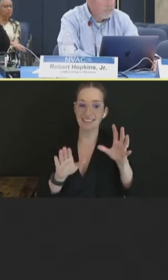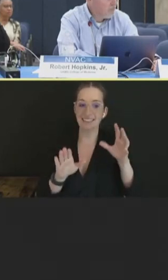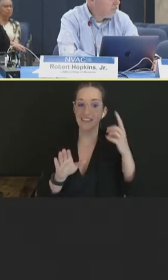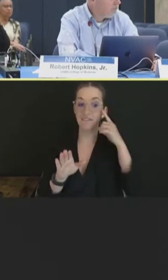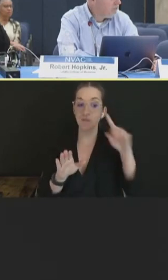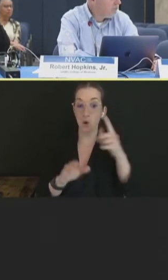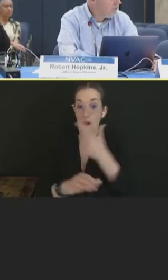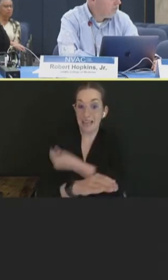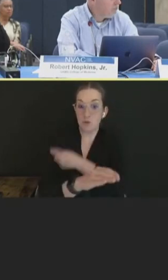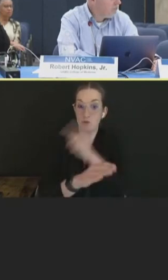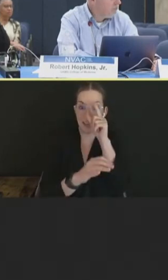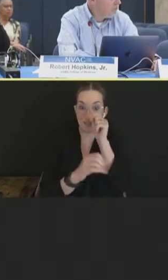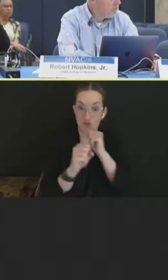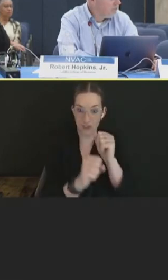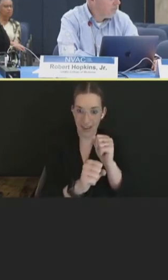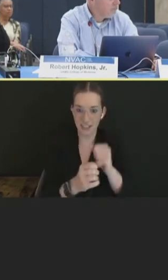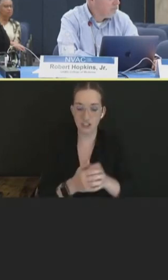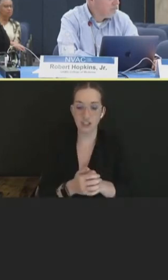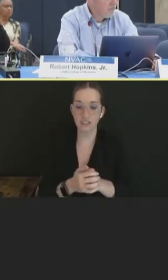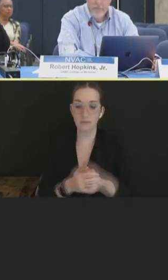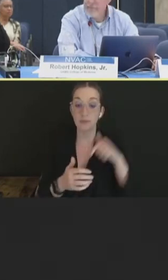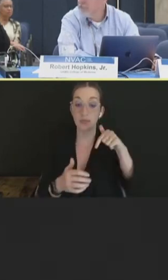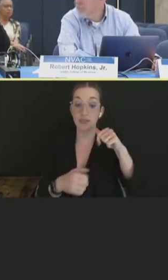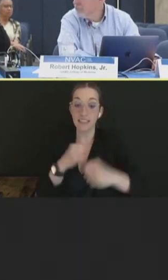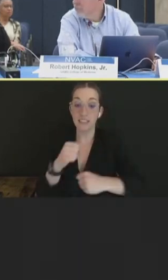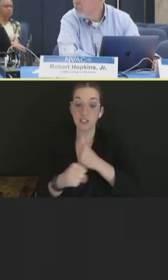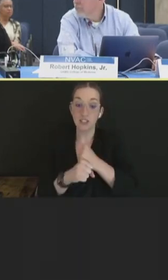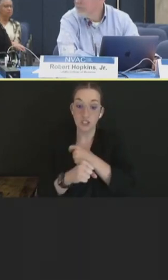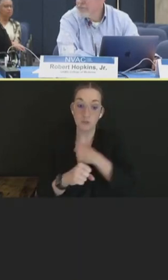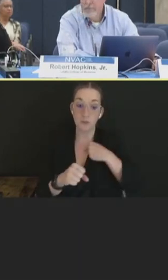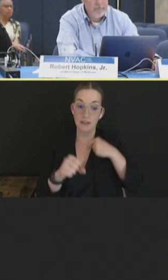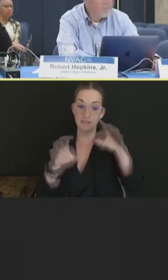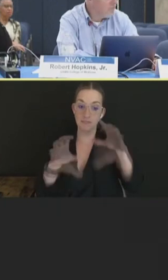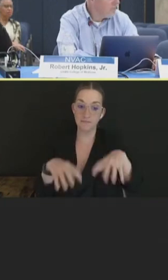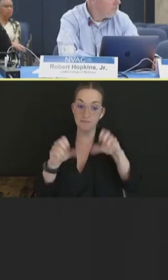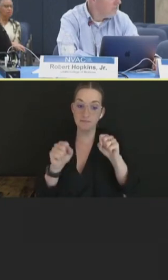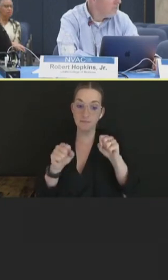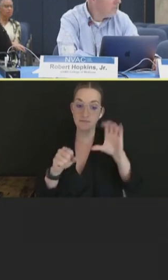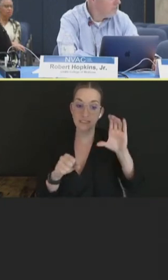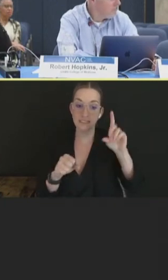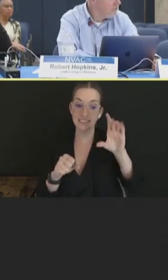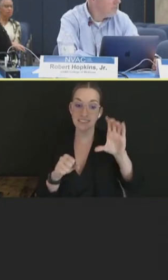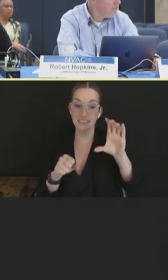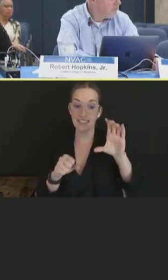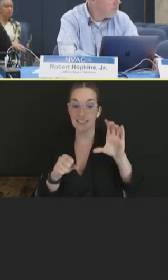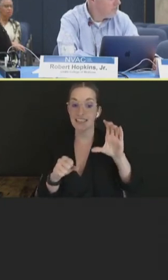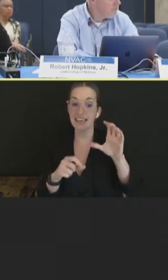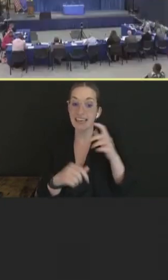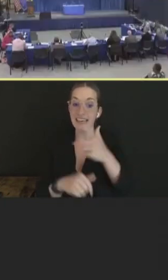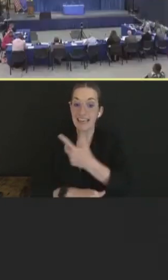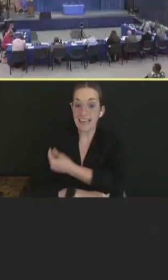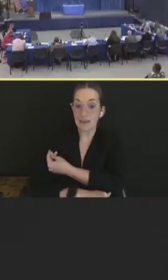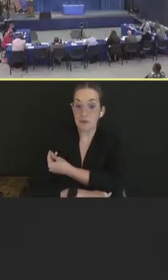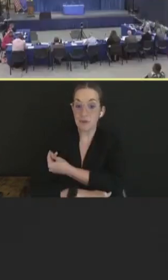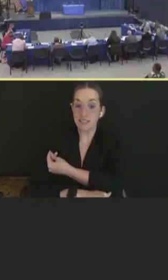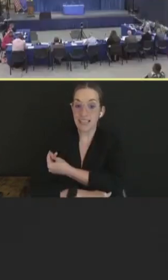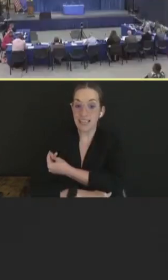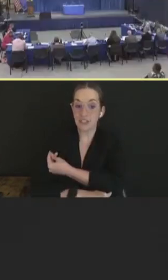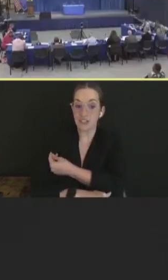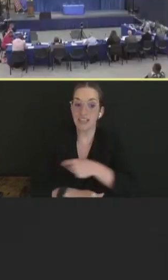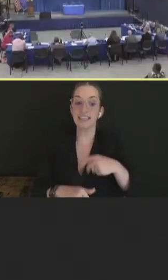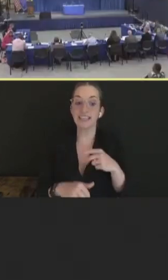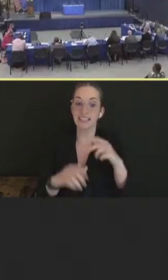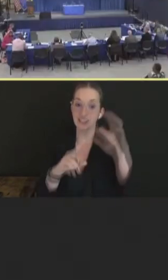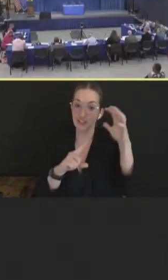We have this year also taken over the CDC Immunization Champion Award, and this is an award that goes to